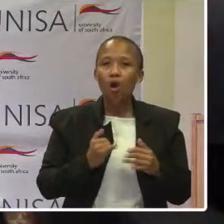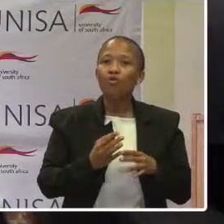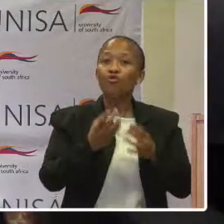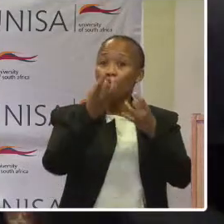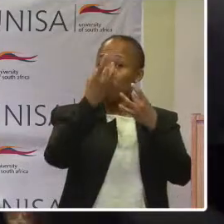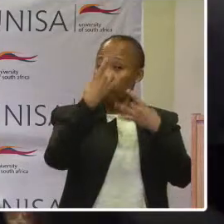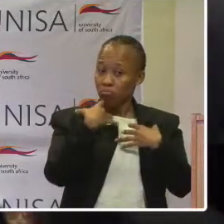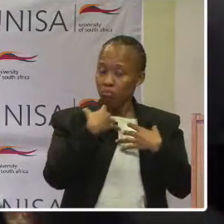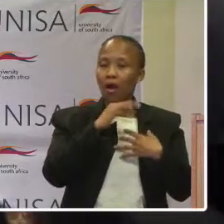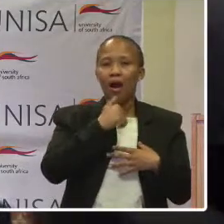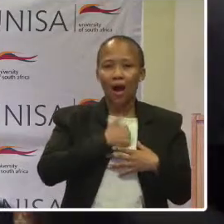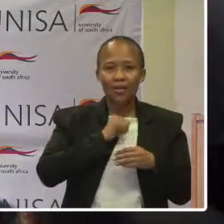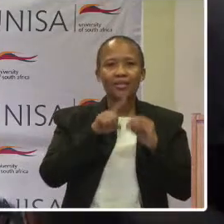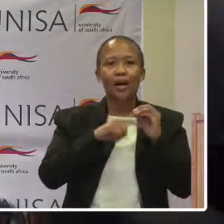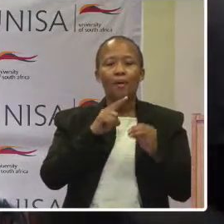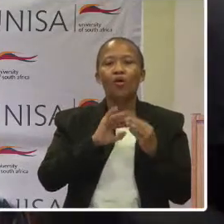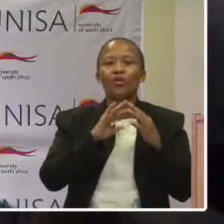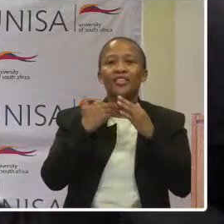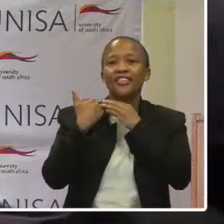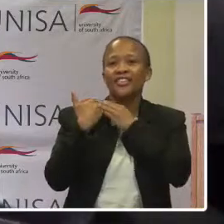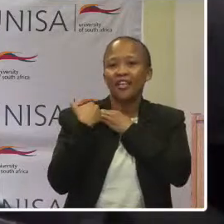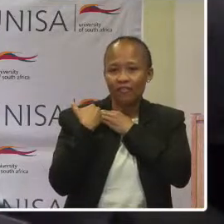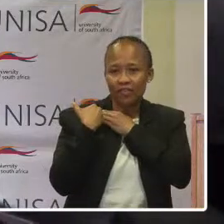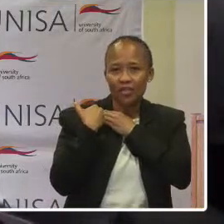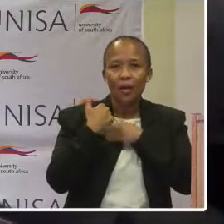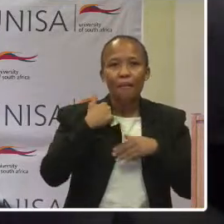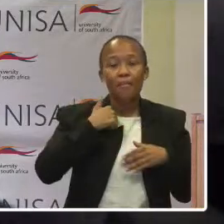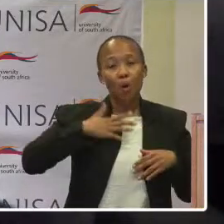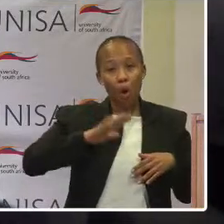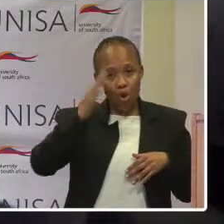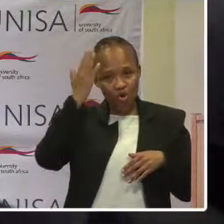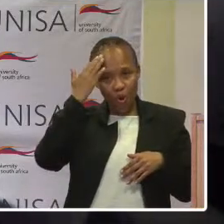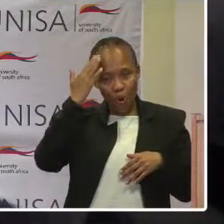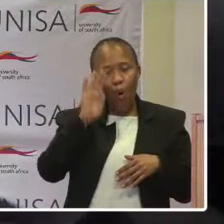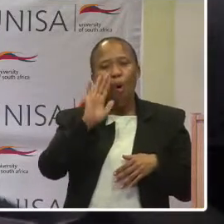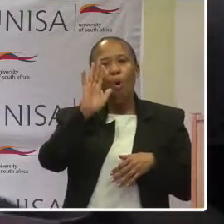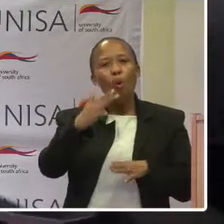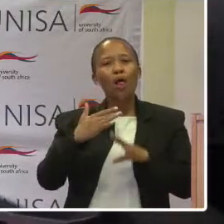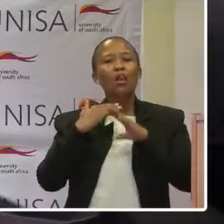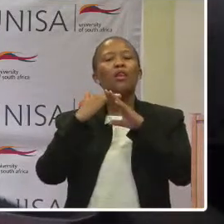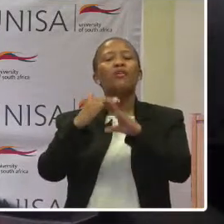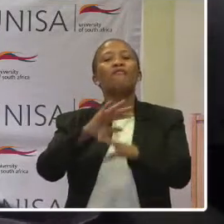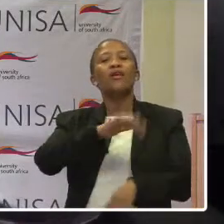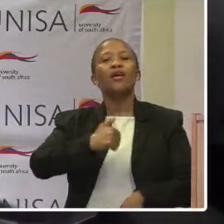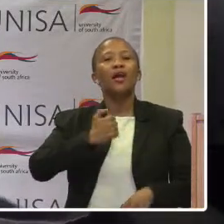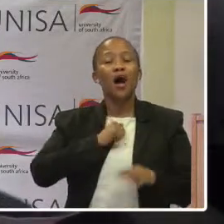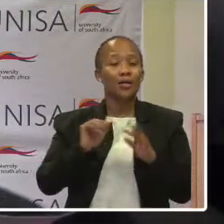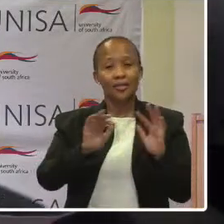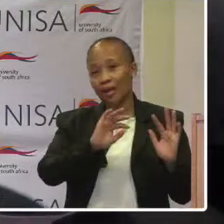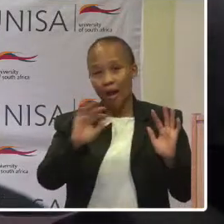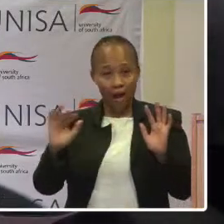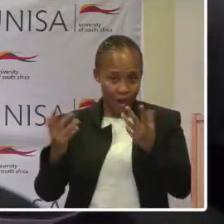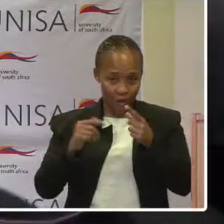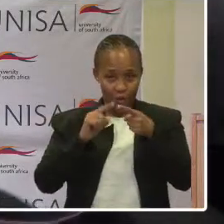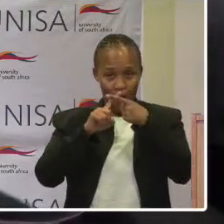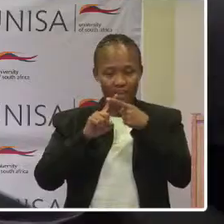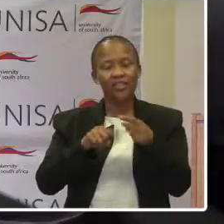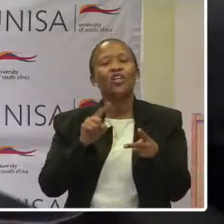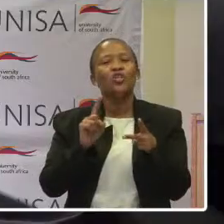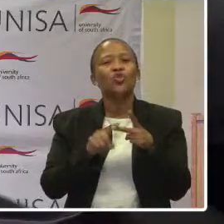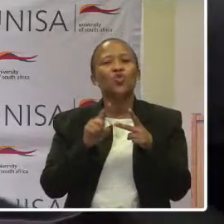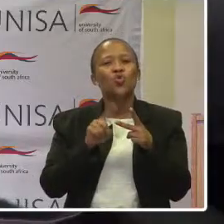safety. How are you going to defend us? And what are the measures that